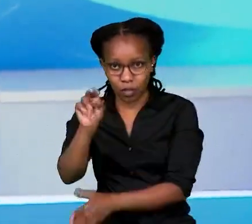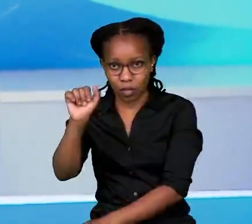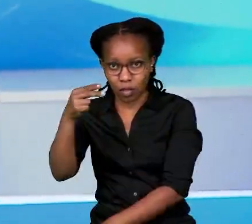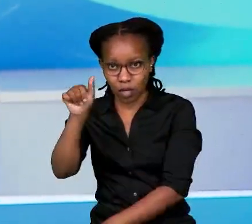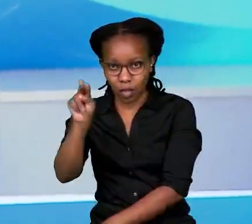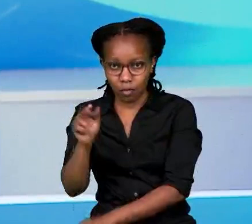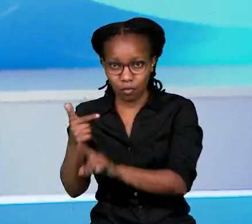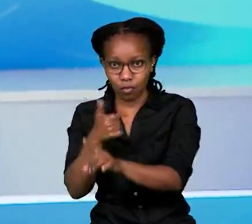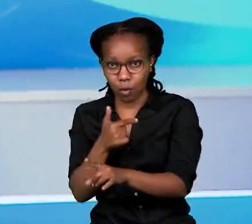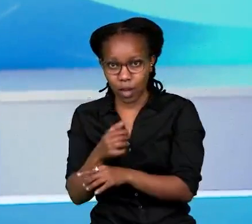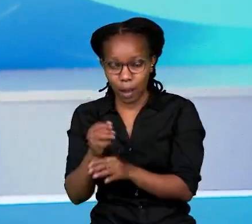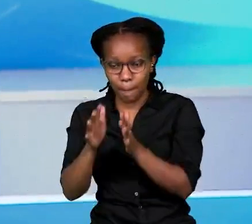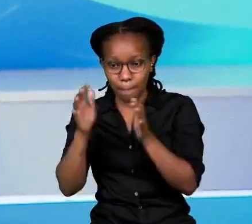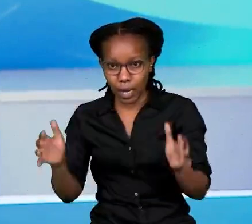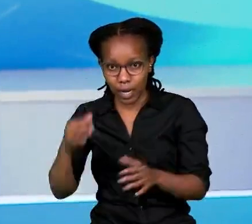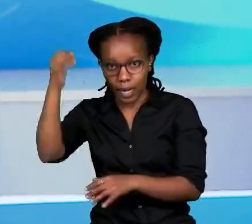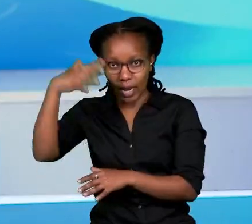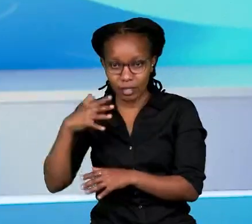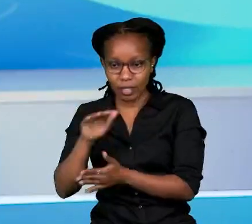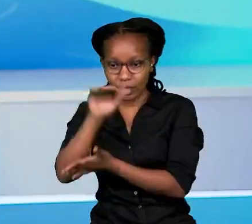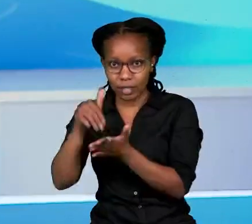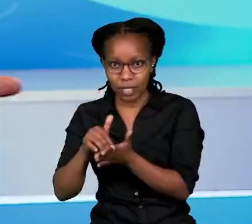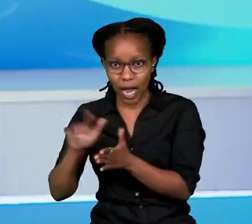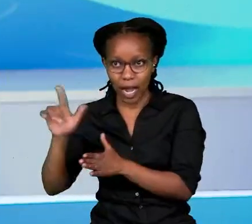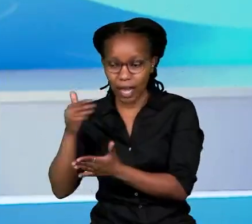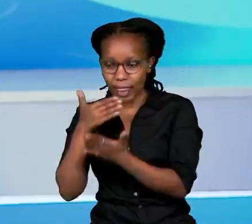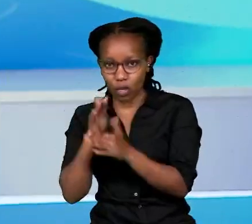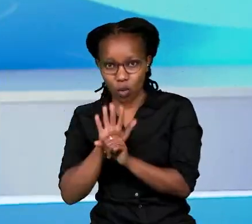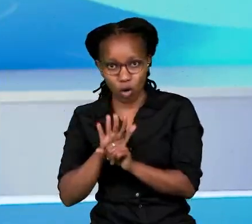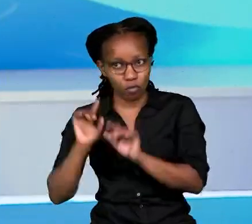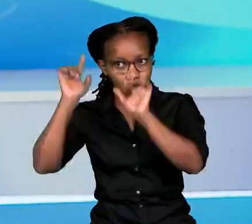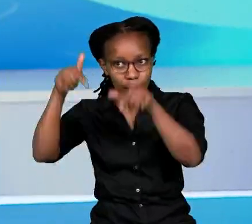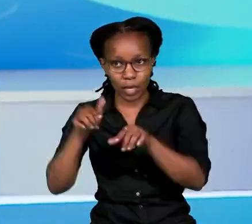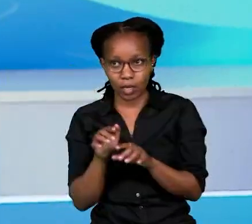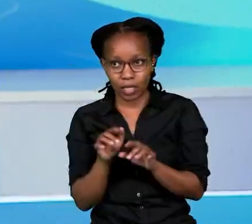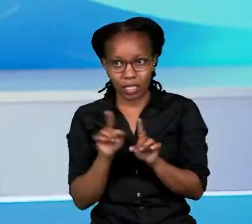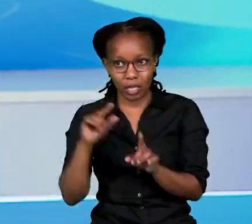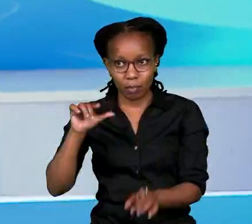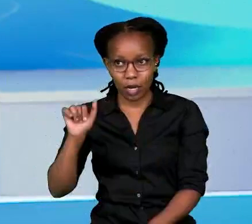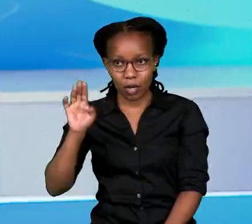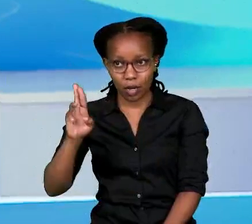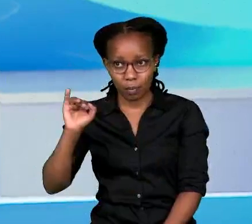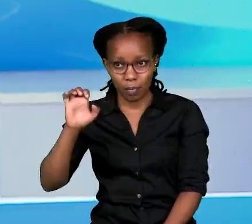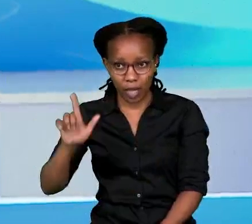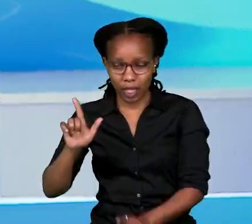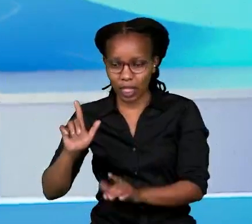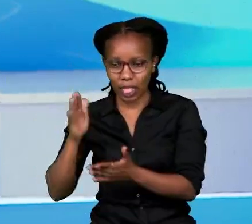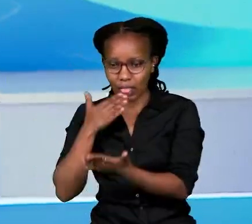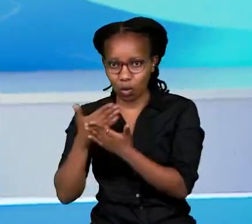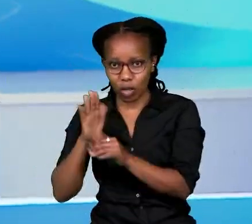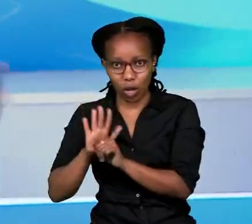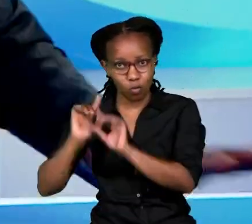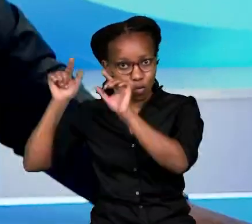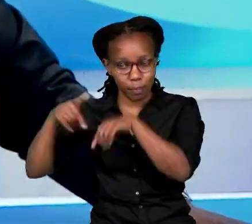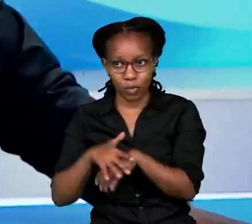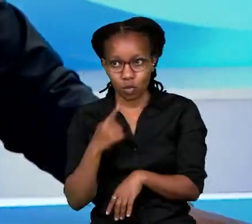Kiama from Great Light Center from Langata. We appreciate you. Thank you, gentlemen, for coming. And of course, Gabriel, thank you for having Fred, time thanks for having us. Asante ni sana.